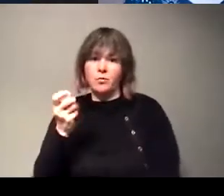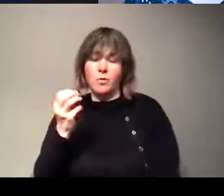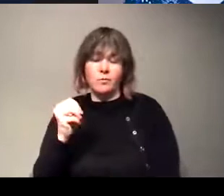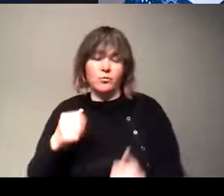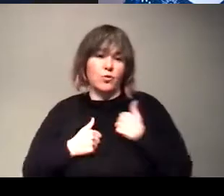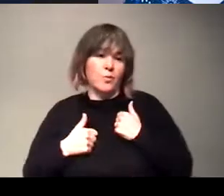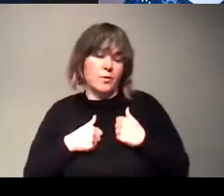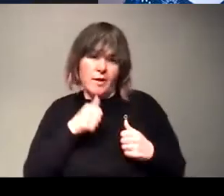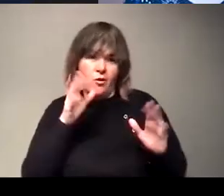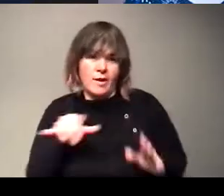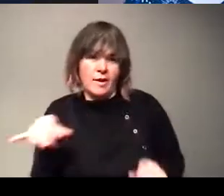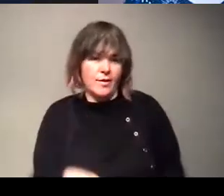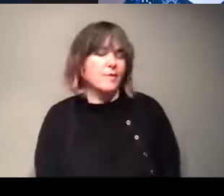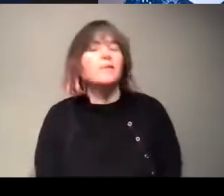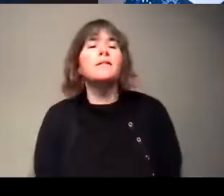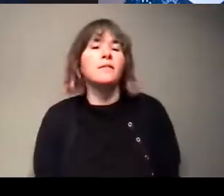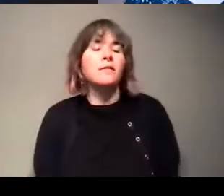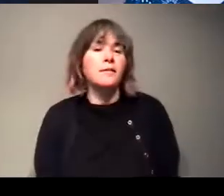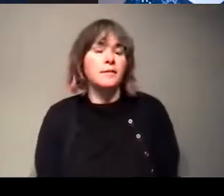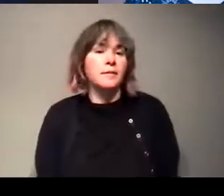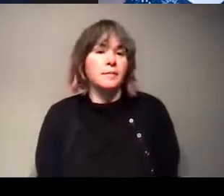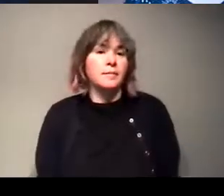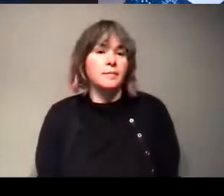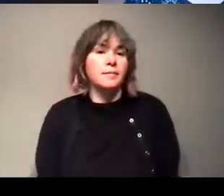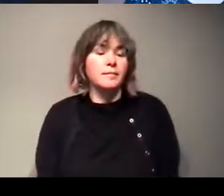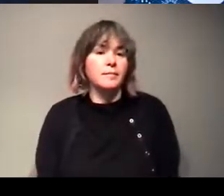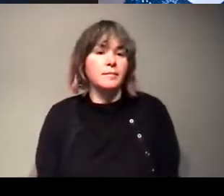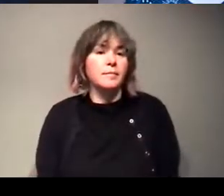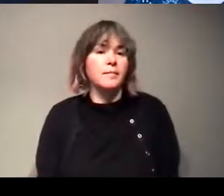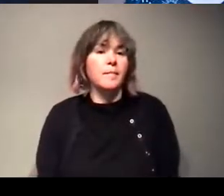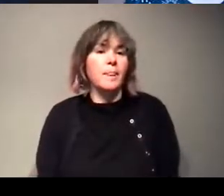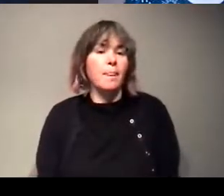not great either, right? But also like we don't look to